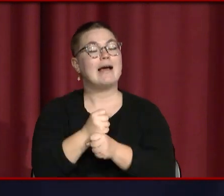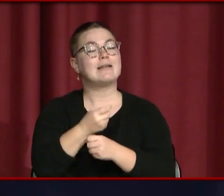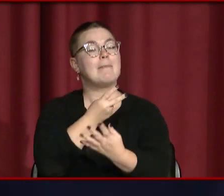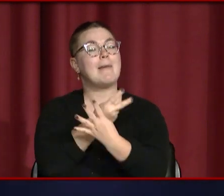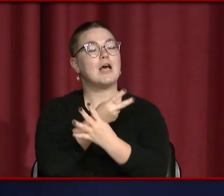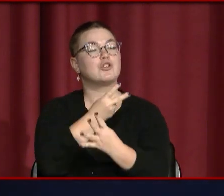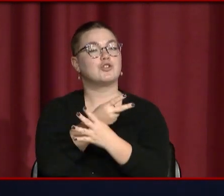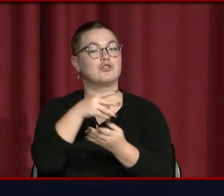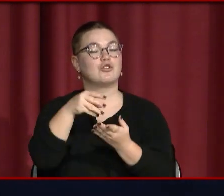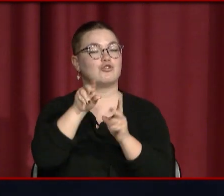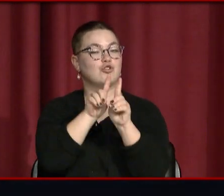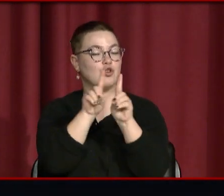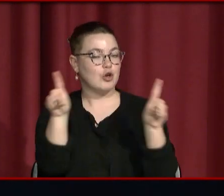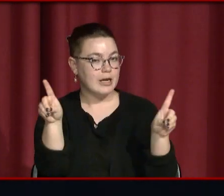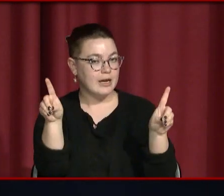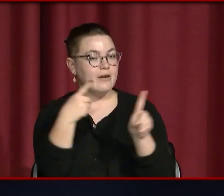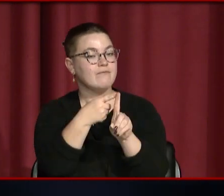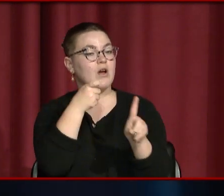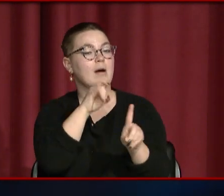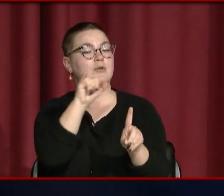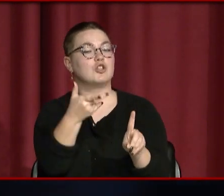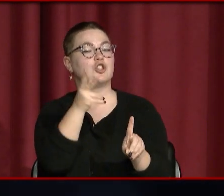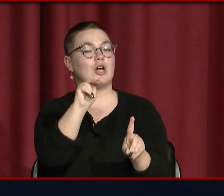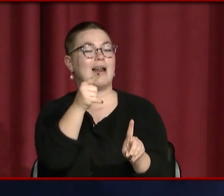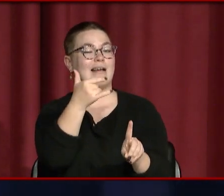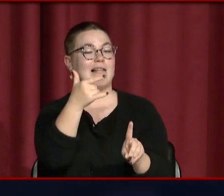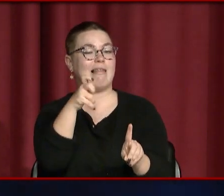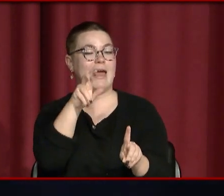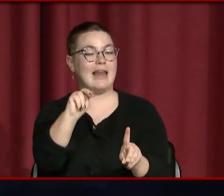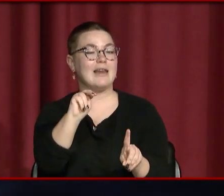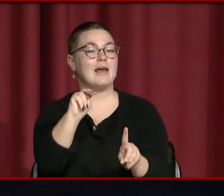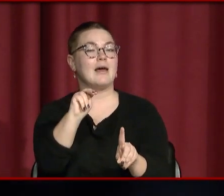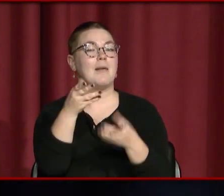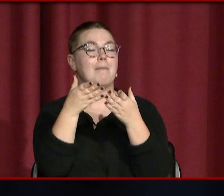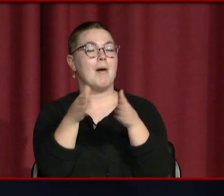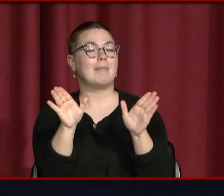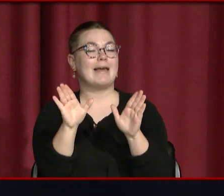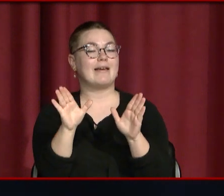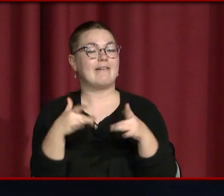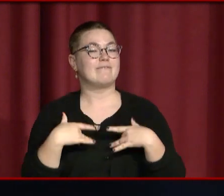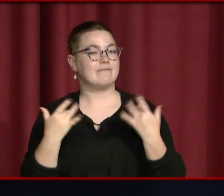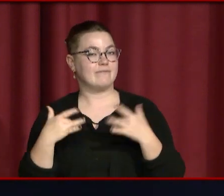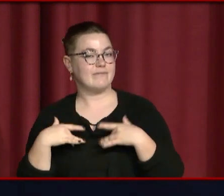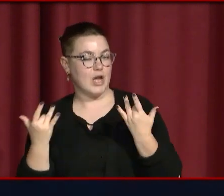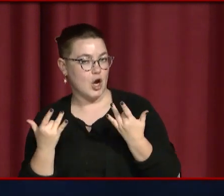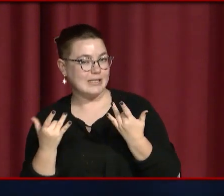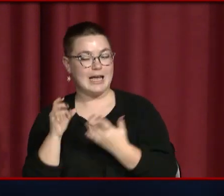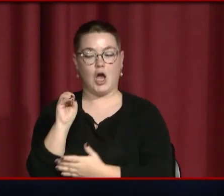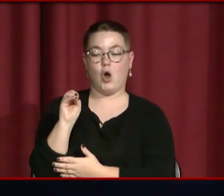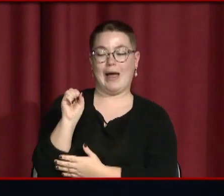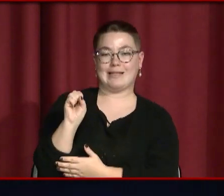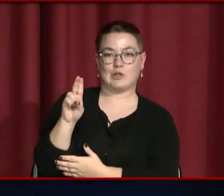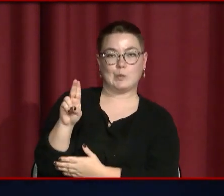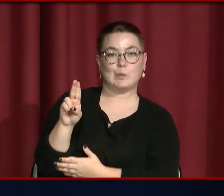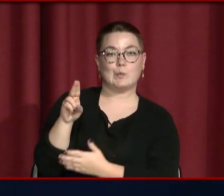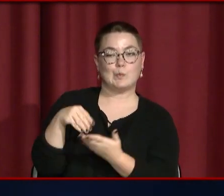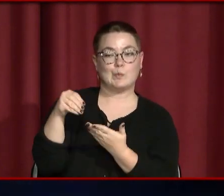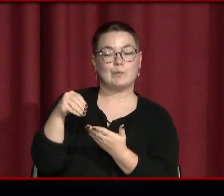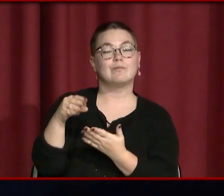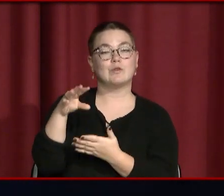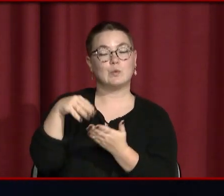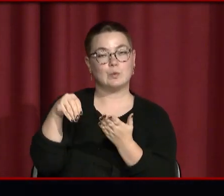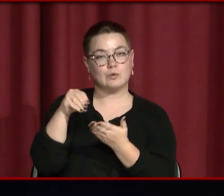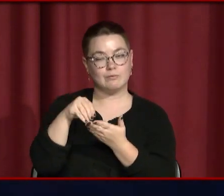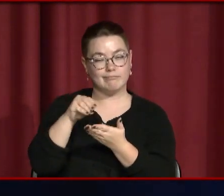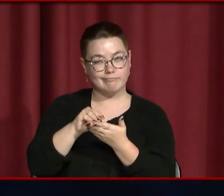Administration from the John Glenn School of Public Affairs at The Ohio State University. She also holds 2 bachelor